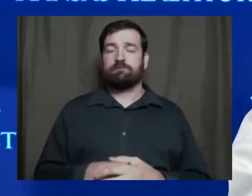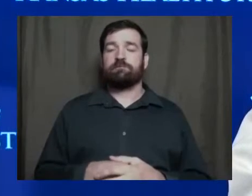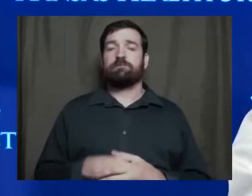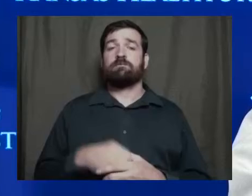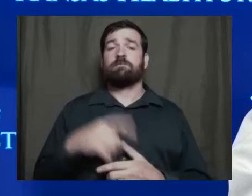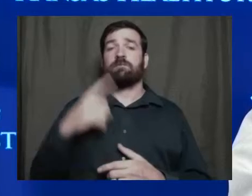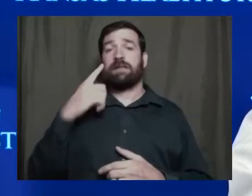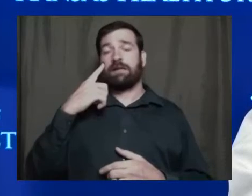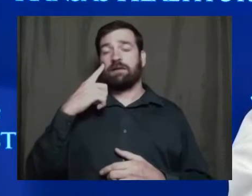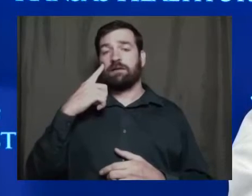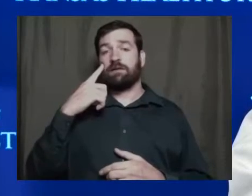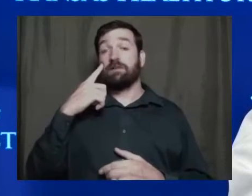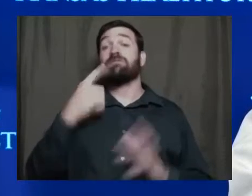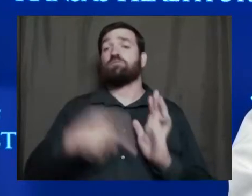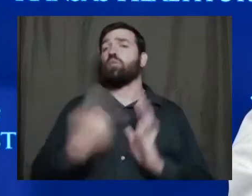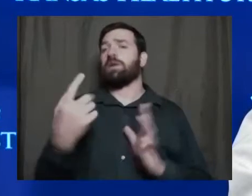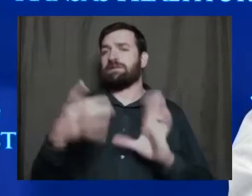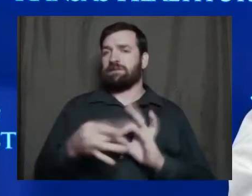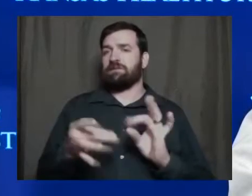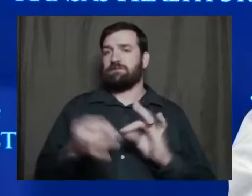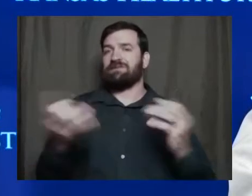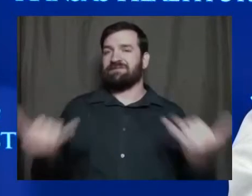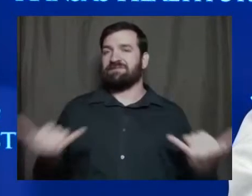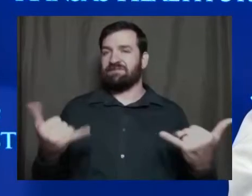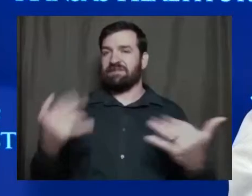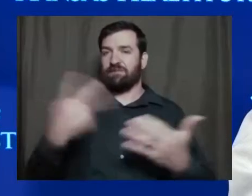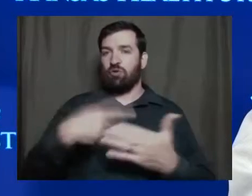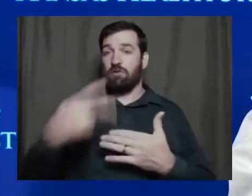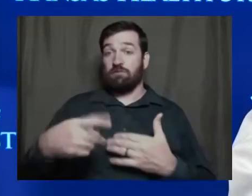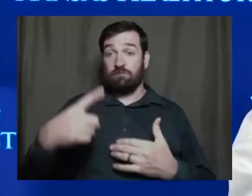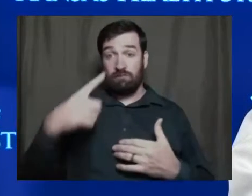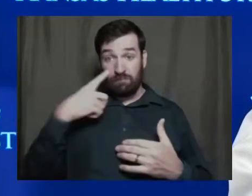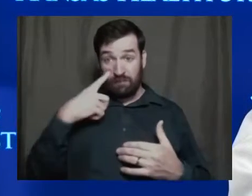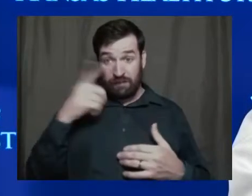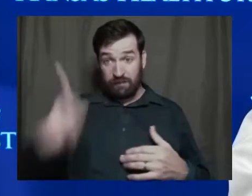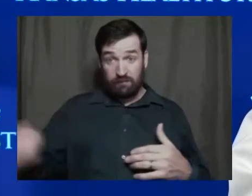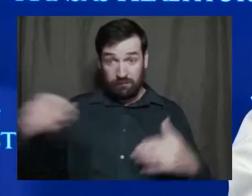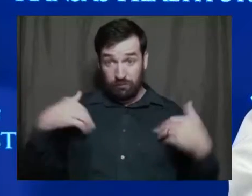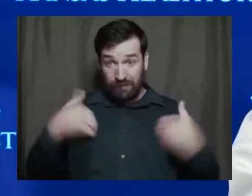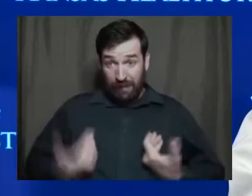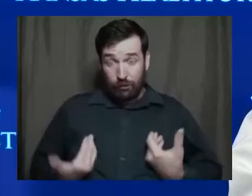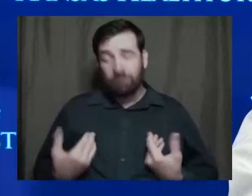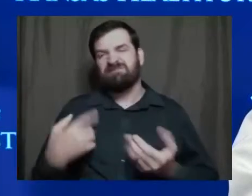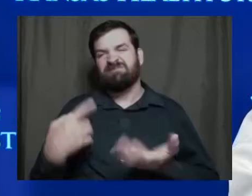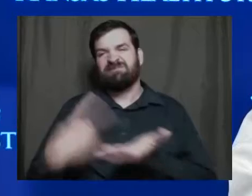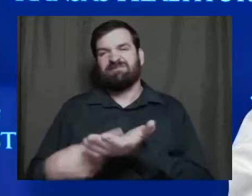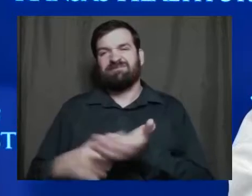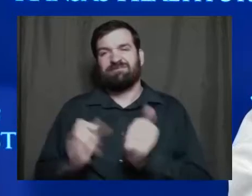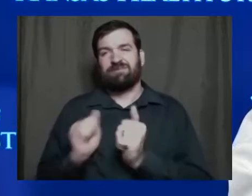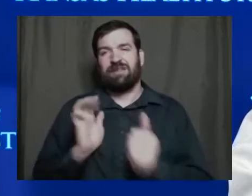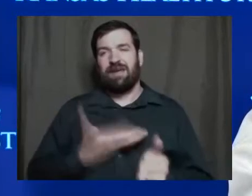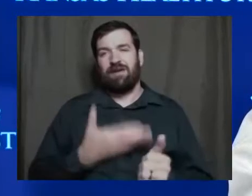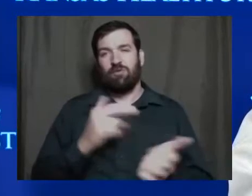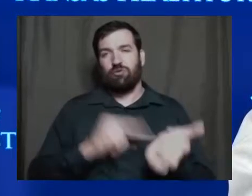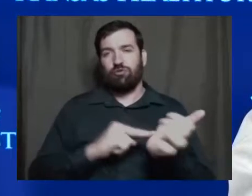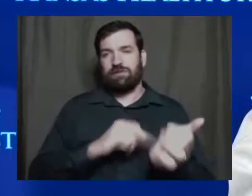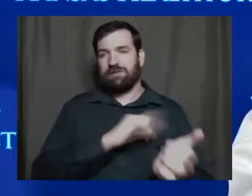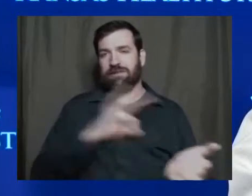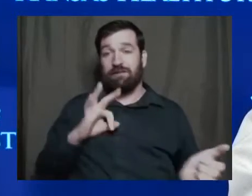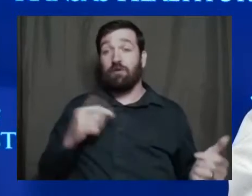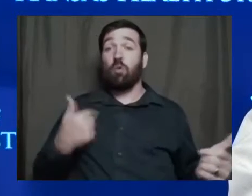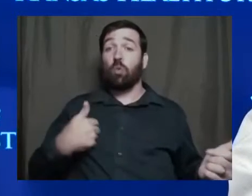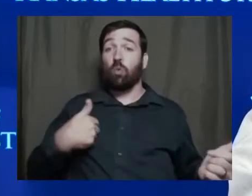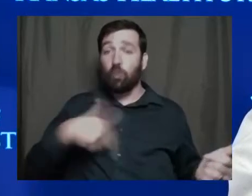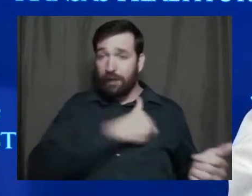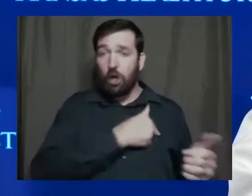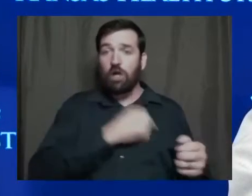have said on this program that if you think you're tired of it, come talk to our nursing staff, because we're exhausted, and I think it's the